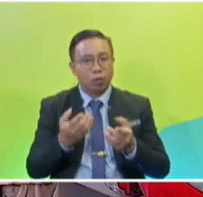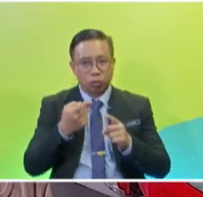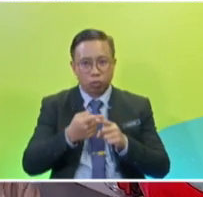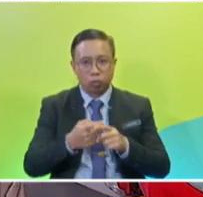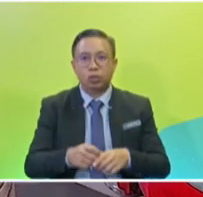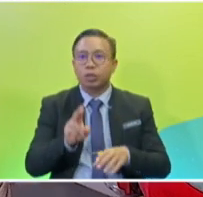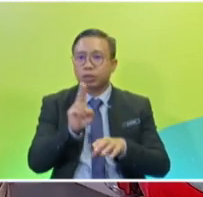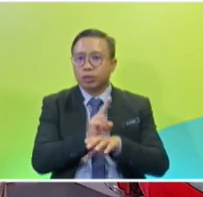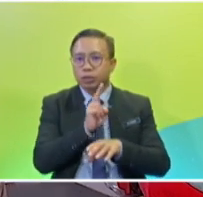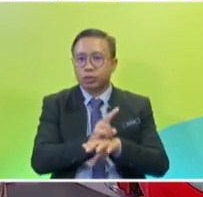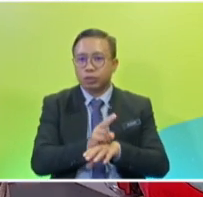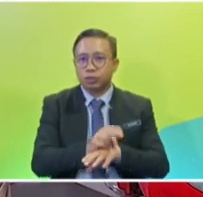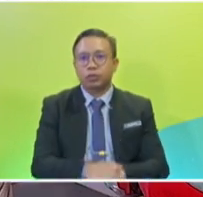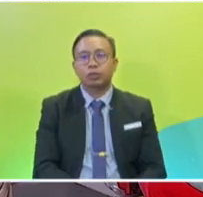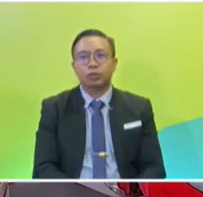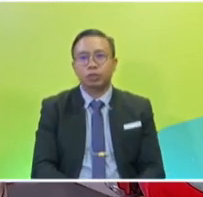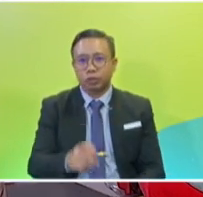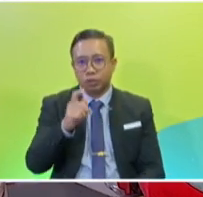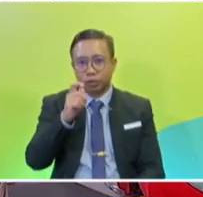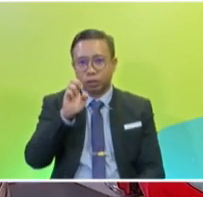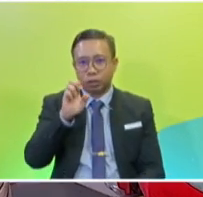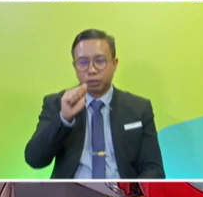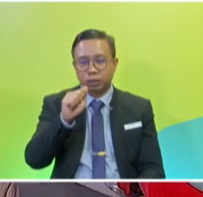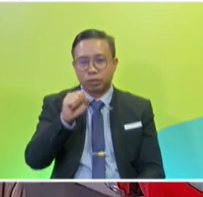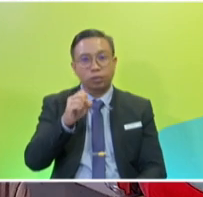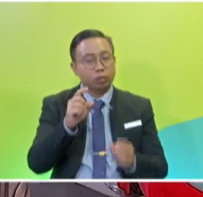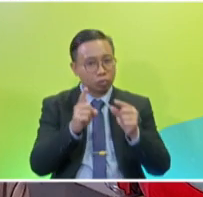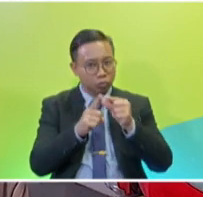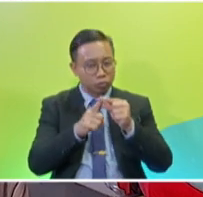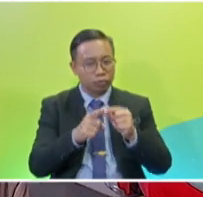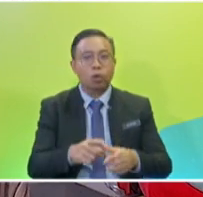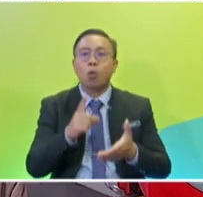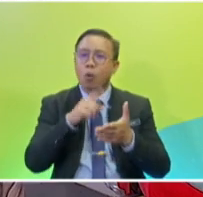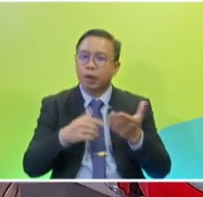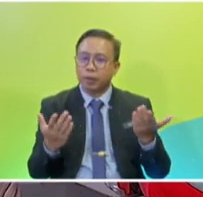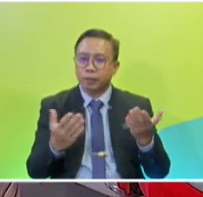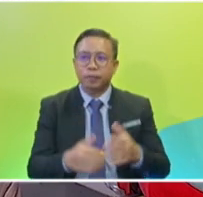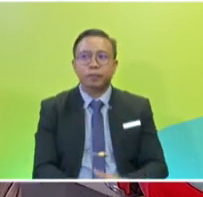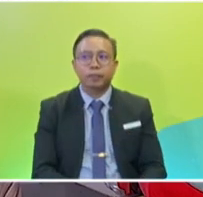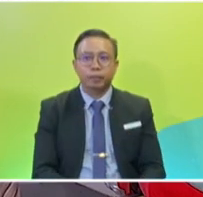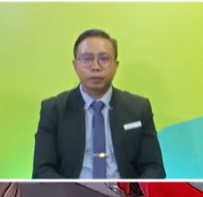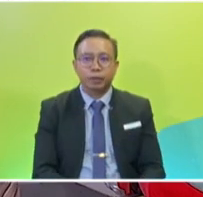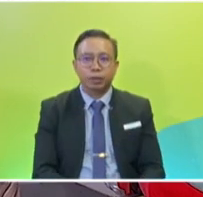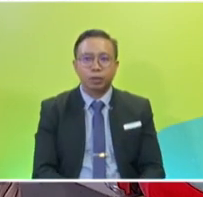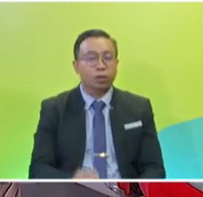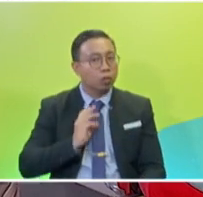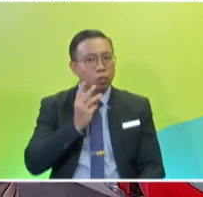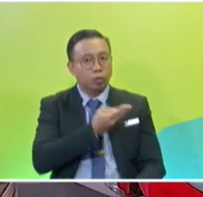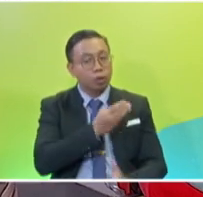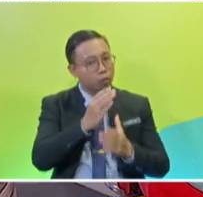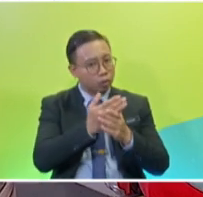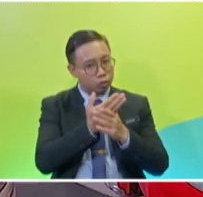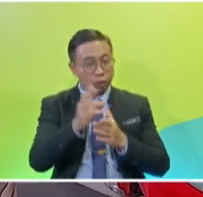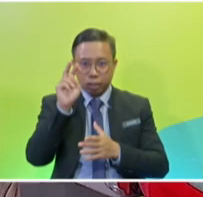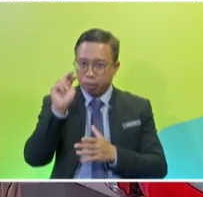use TEEC MUM. Wow. And what is that? Stay tuned and we will share you what it